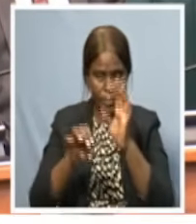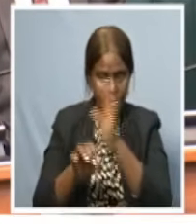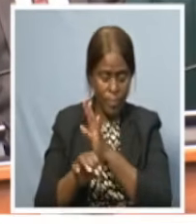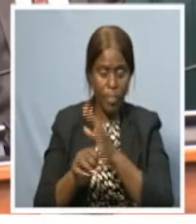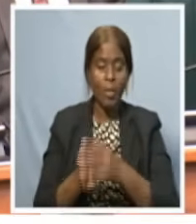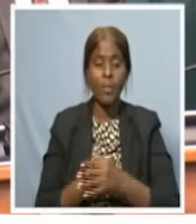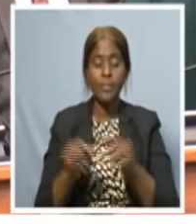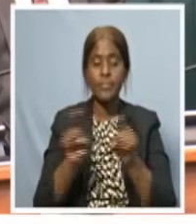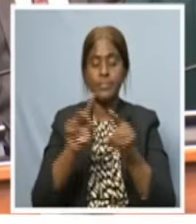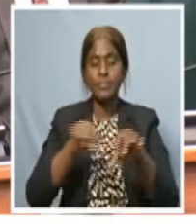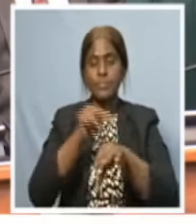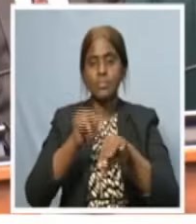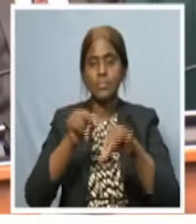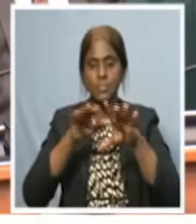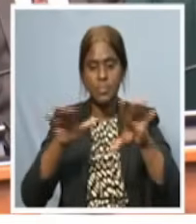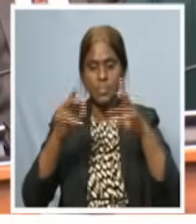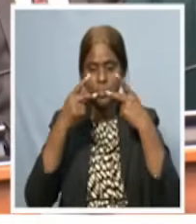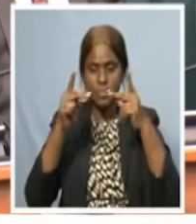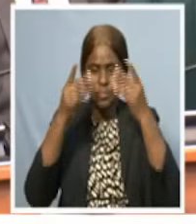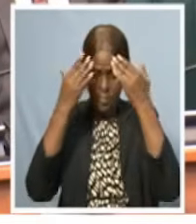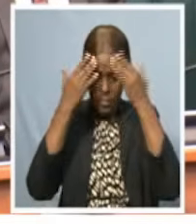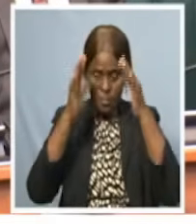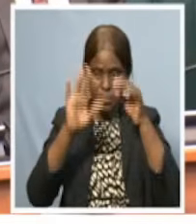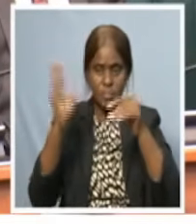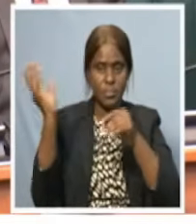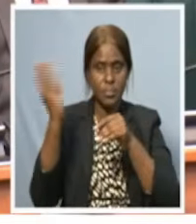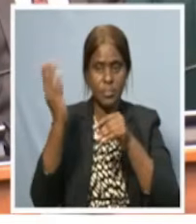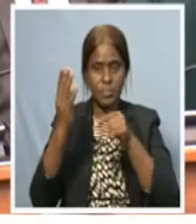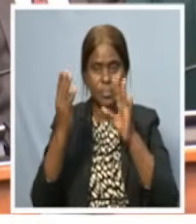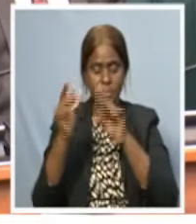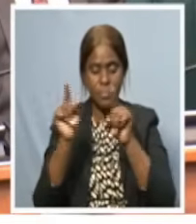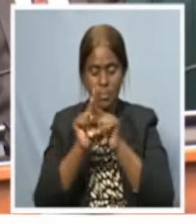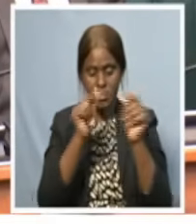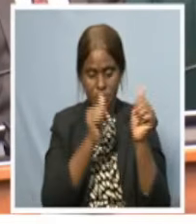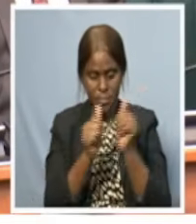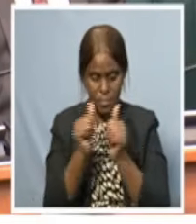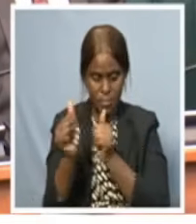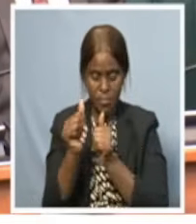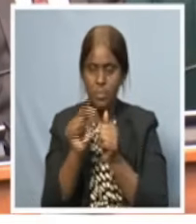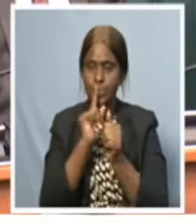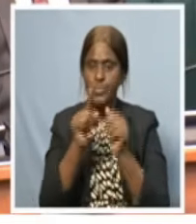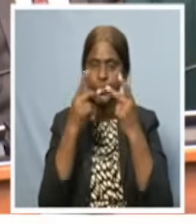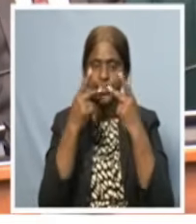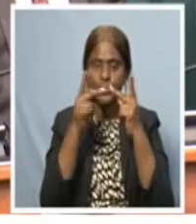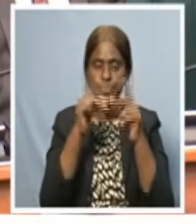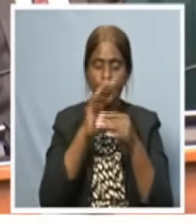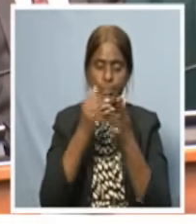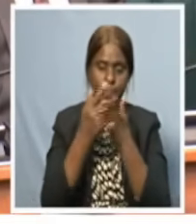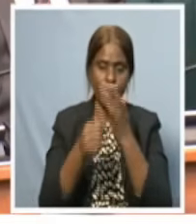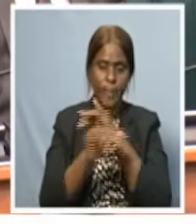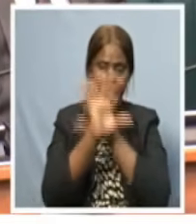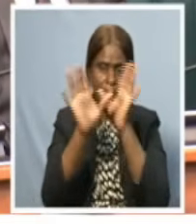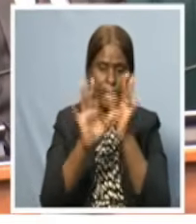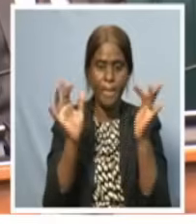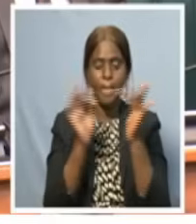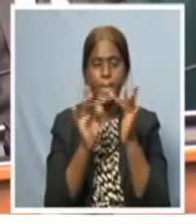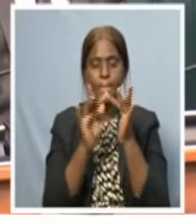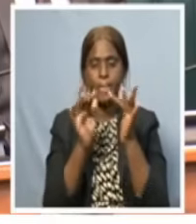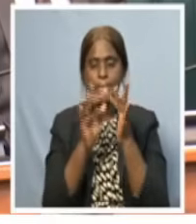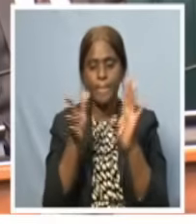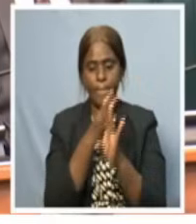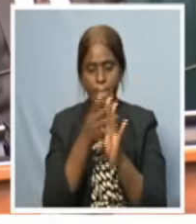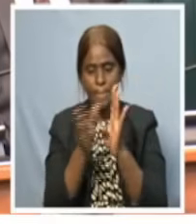sustained nationwide public awareness campaign to actively publicize existing child online